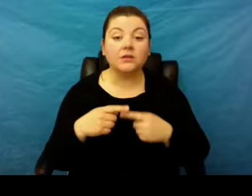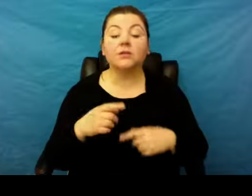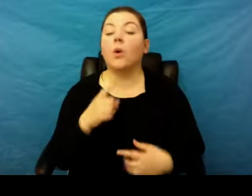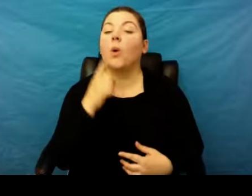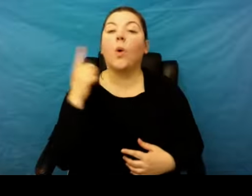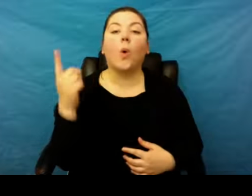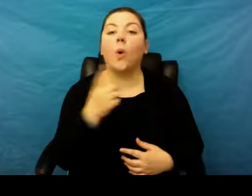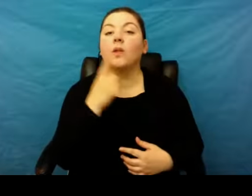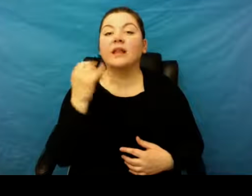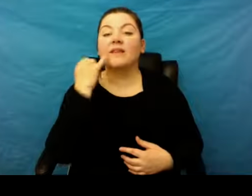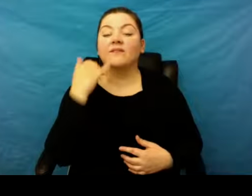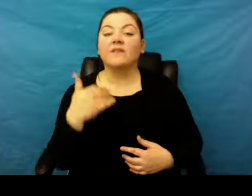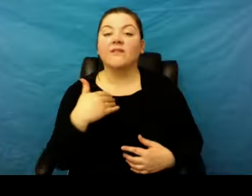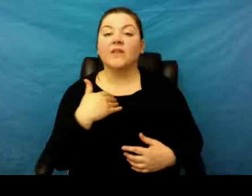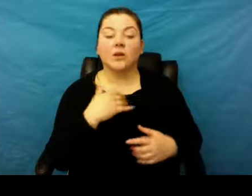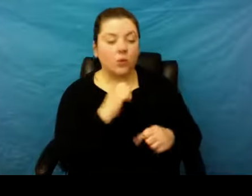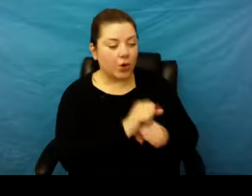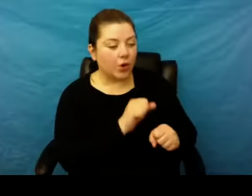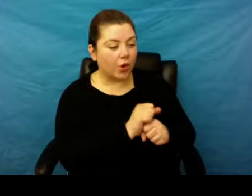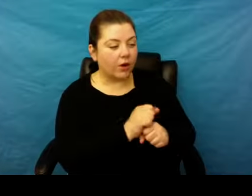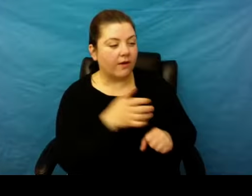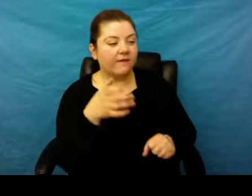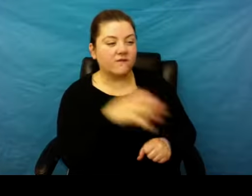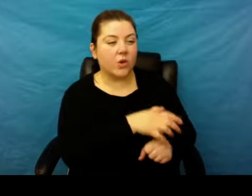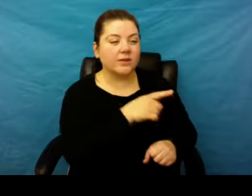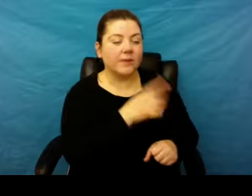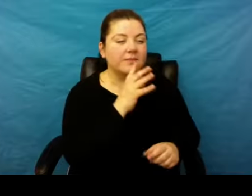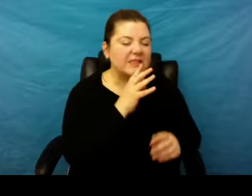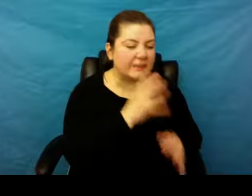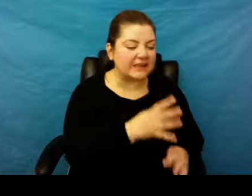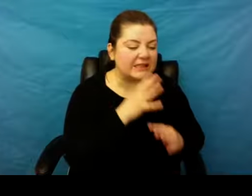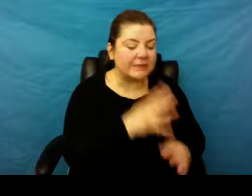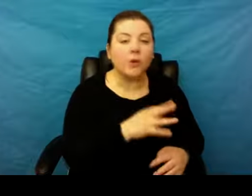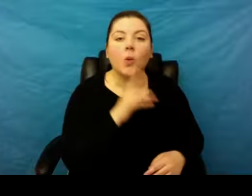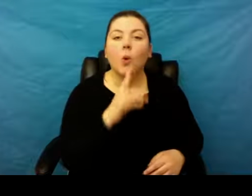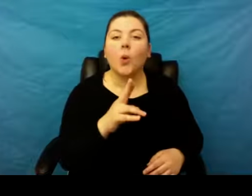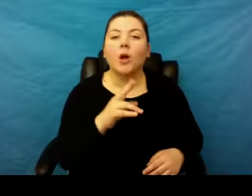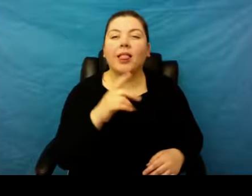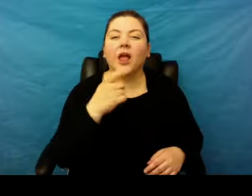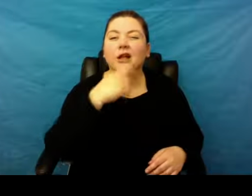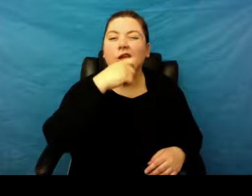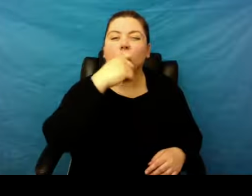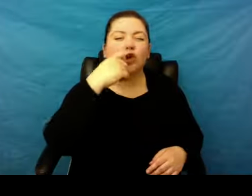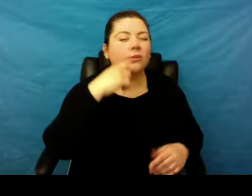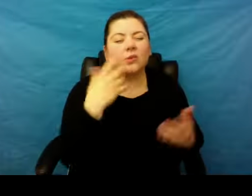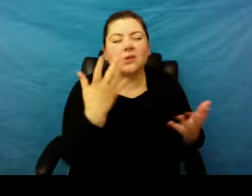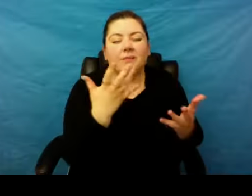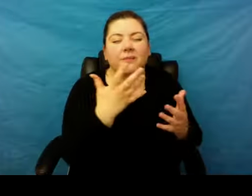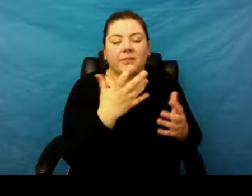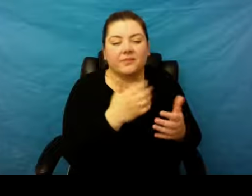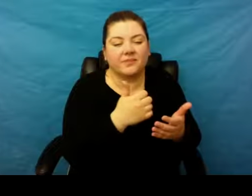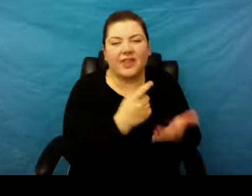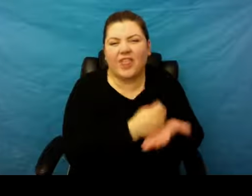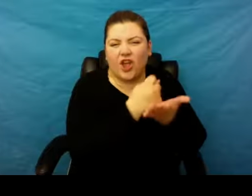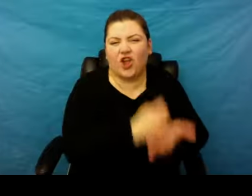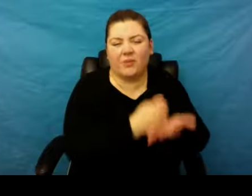patient to make them spit a lot. So when we like suction them or we do something to disrupt them,